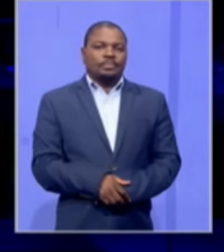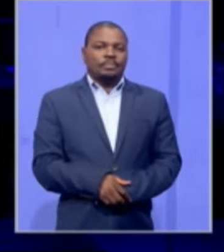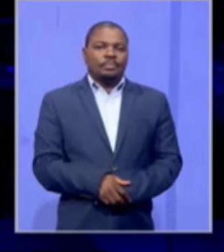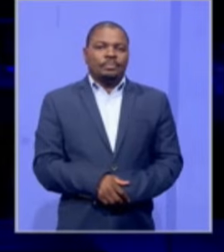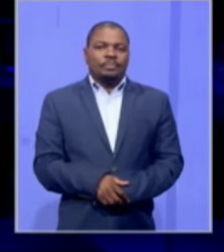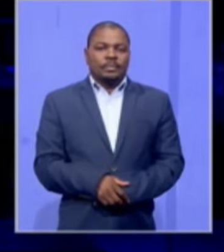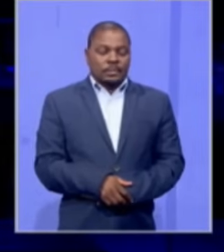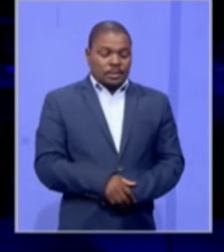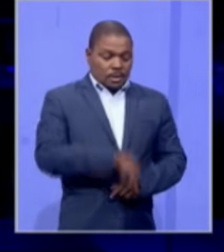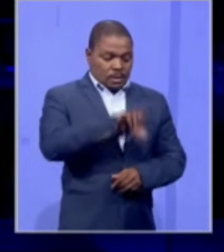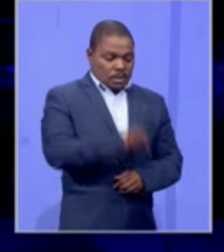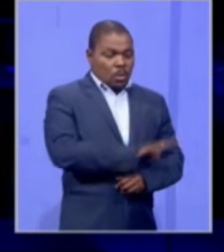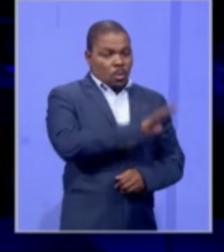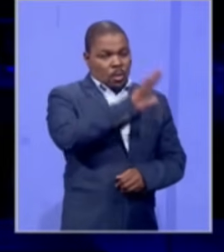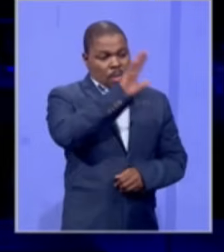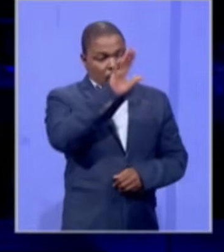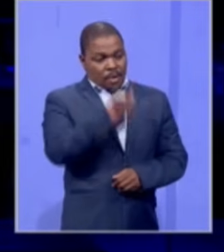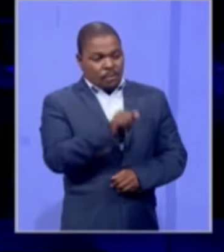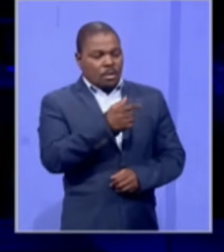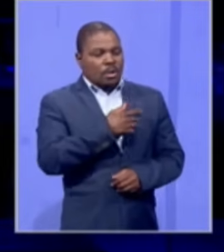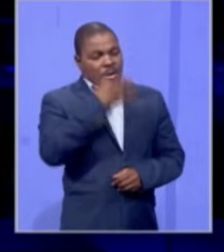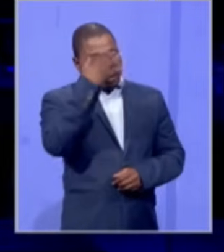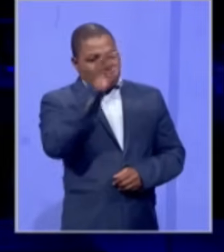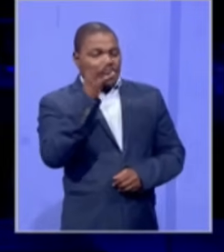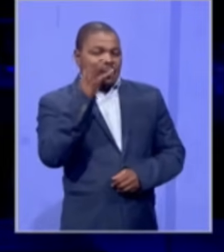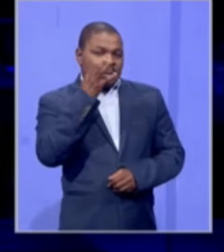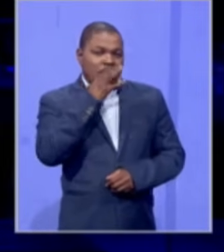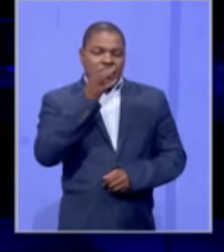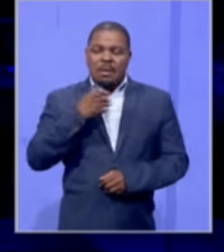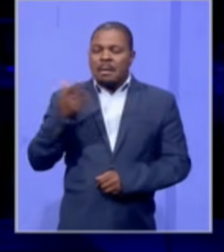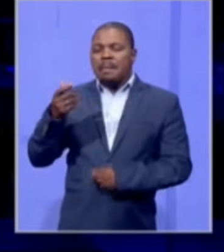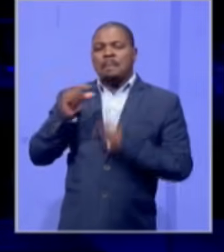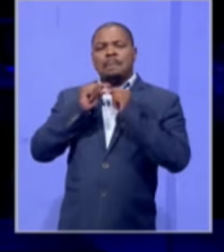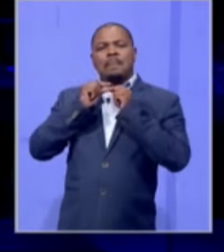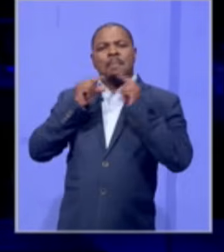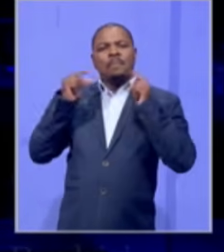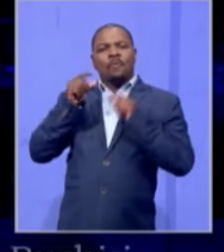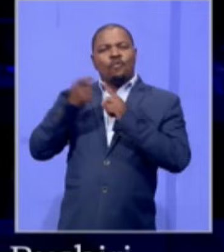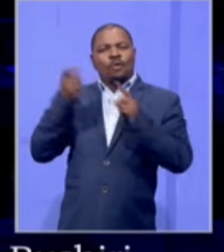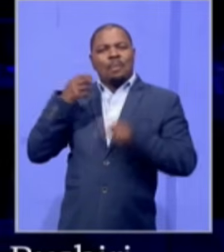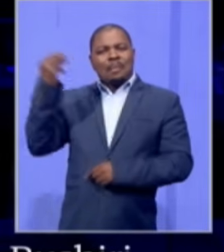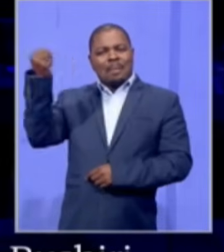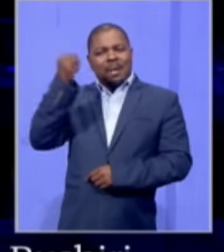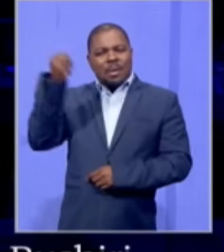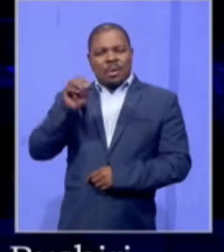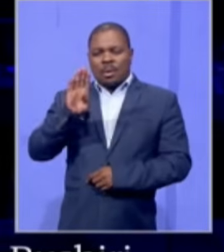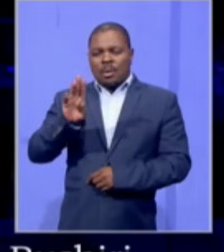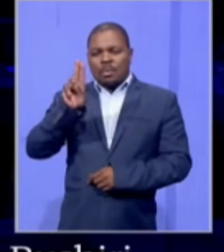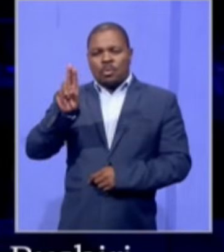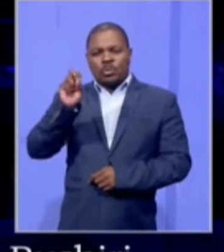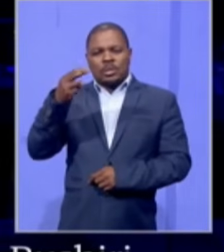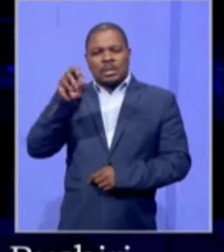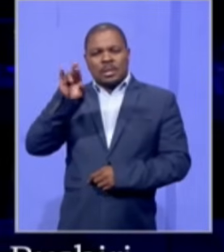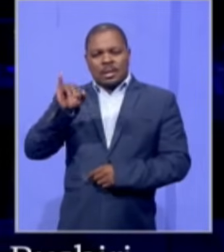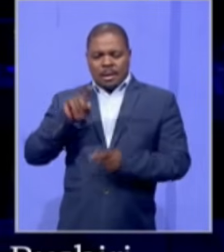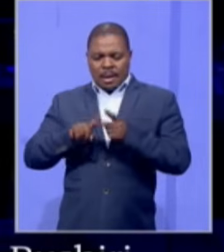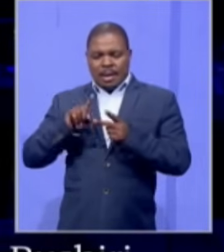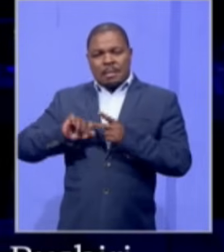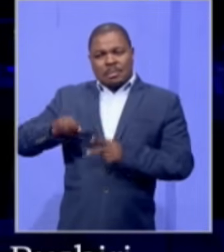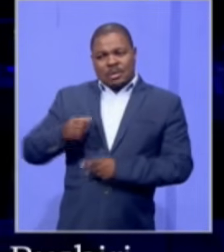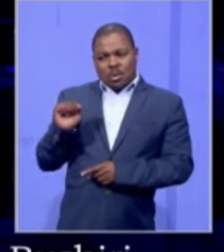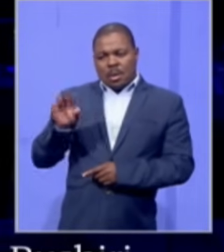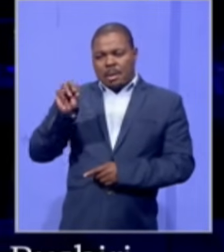Mmuso wa Afrika Borwa o bontshitse hore o tla phephetsa boipiletso ba moruti wa Malawi e leng Shepherd Bushiri le mofumahadi wa hae Mary ka mora hore Magistrata